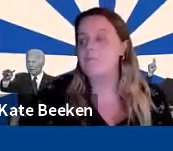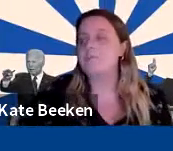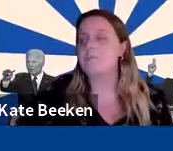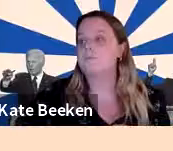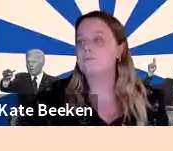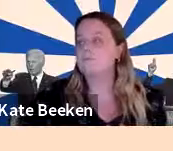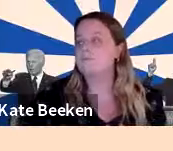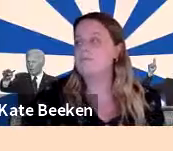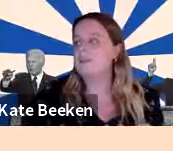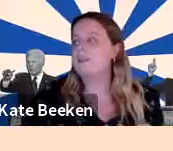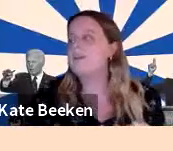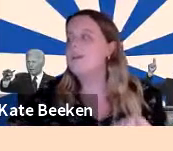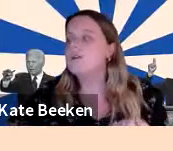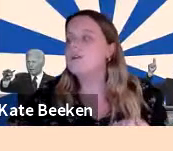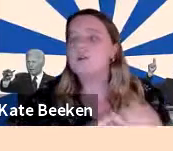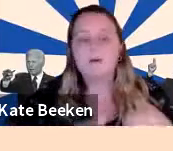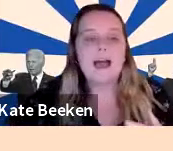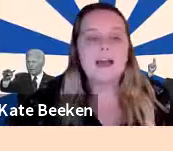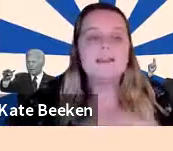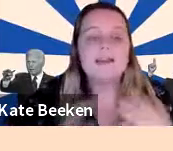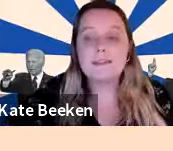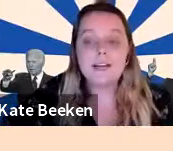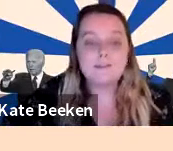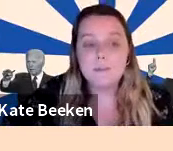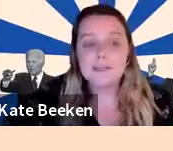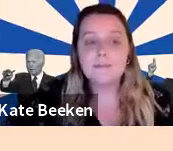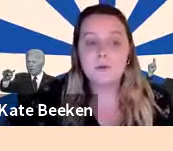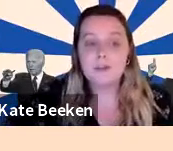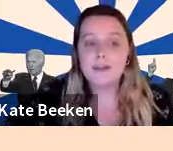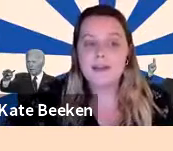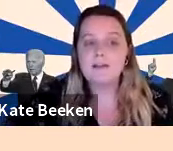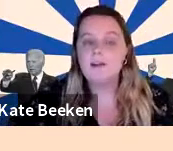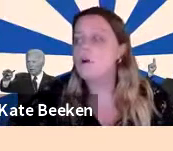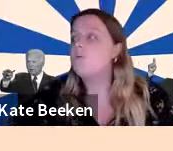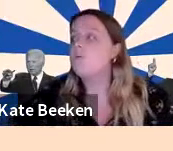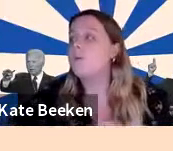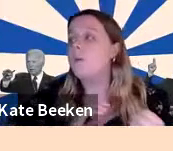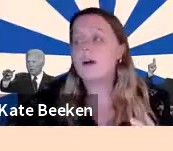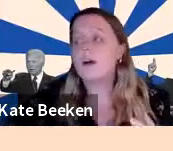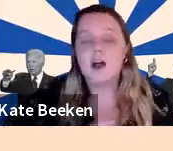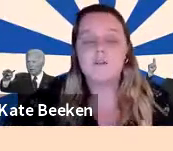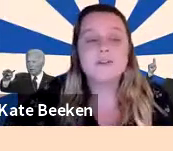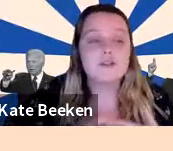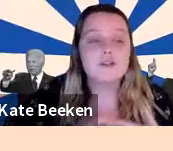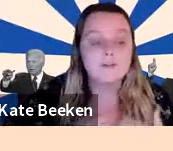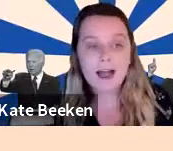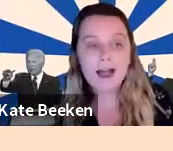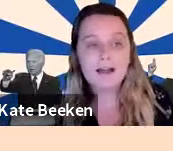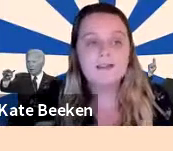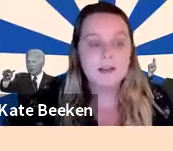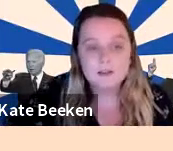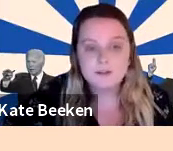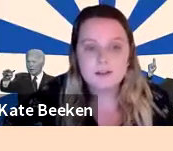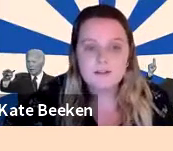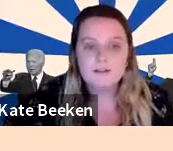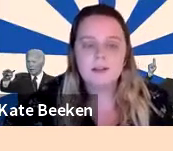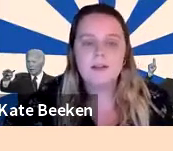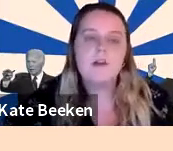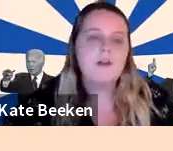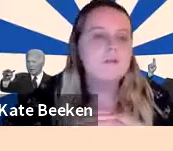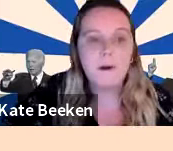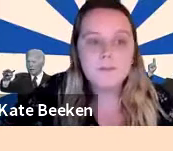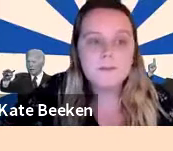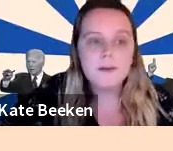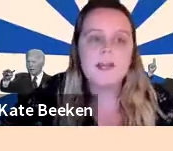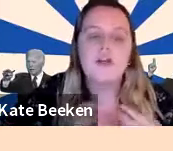with them. So go ahead, take the next few minutes before the debate, report on the conversations you've had, text your friends and